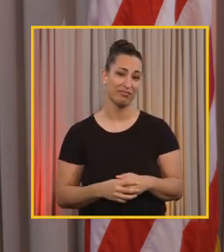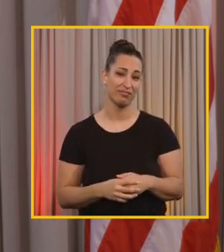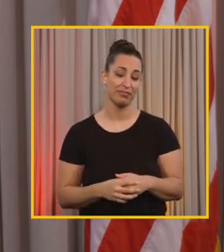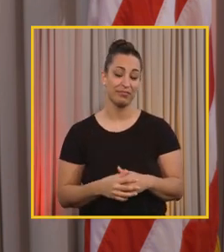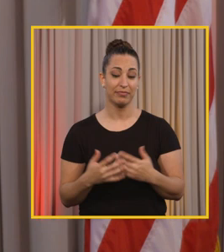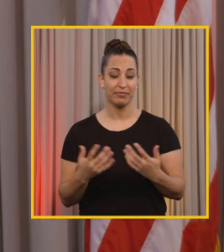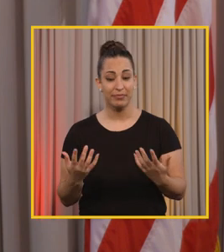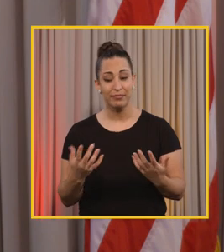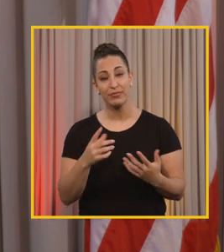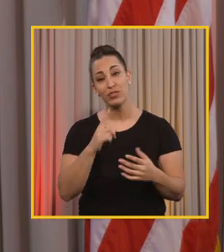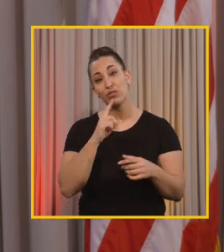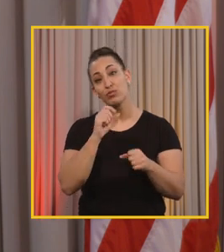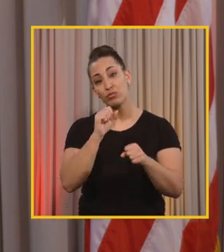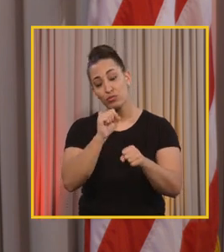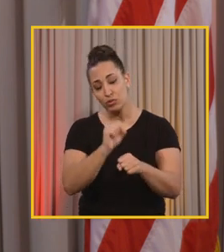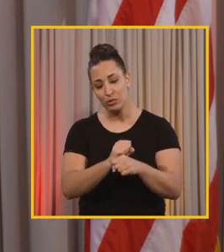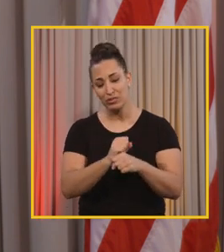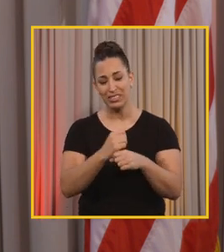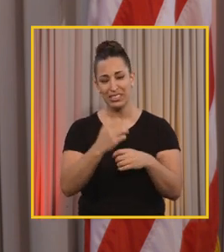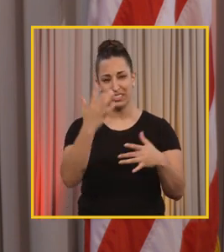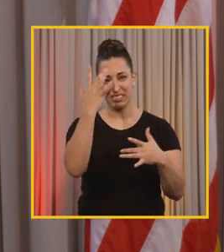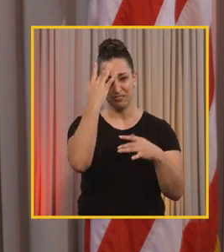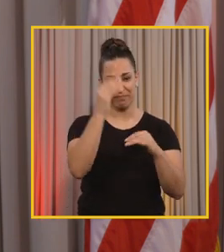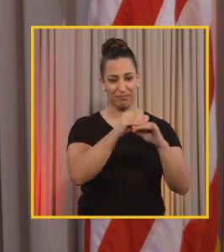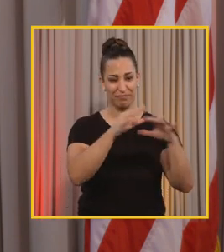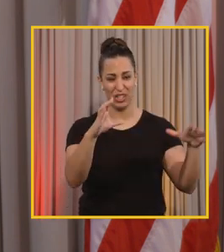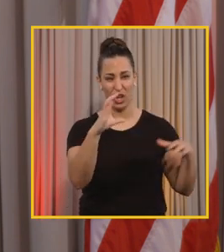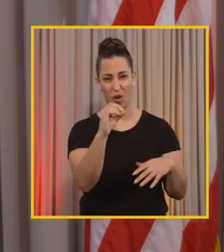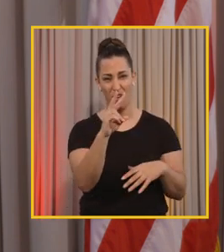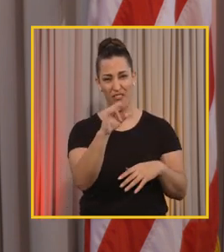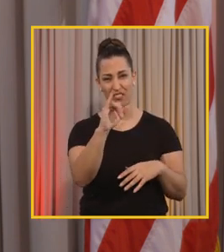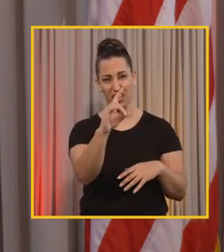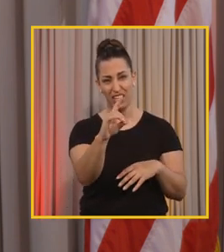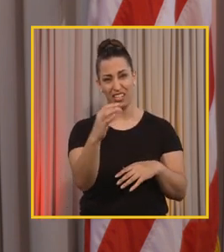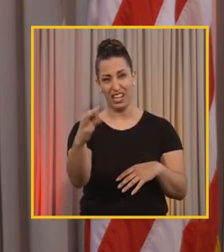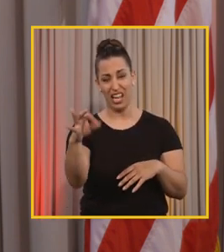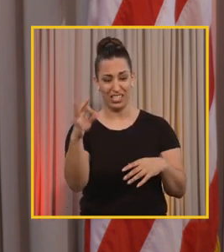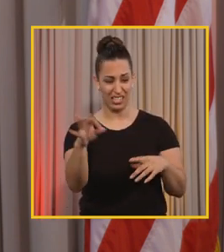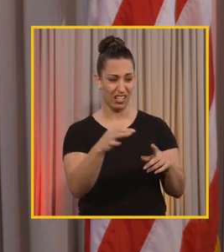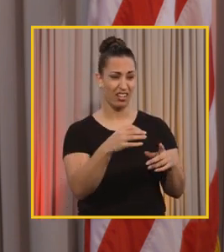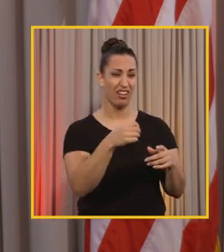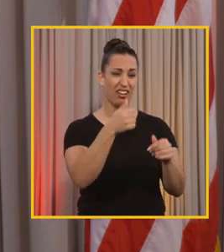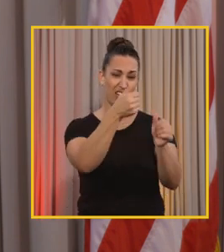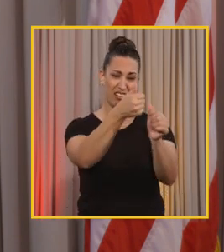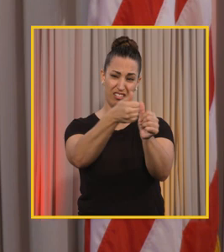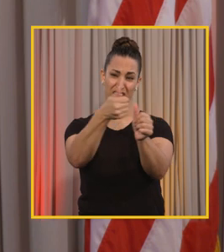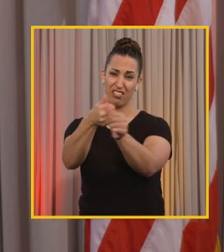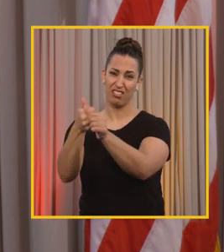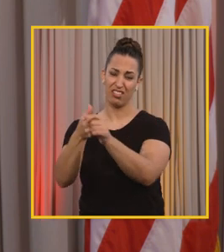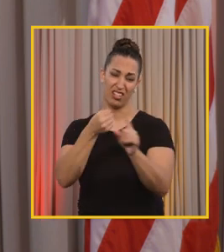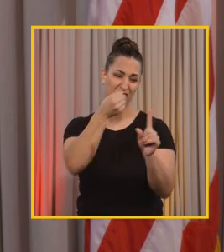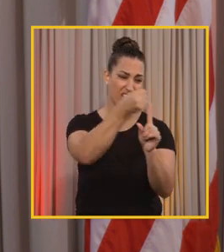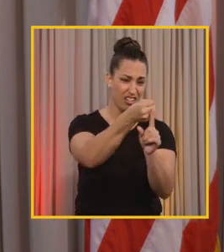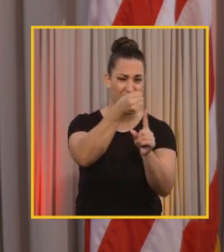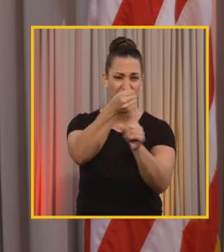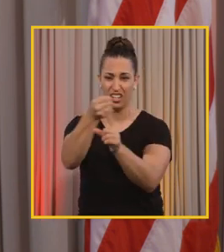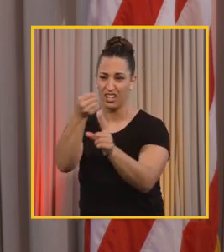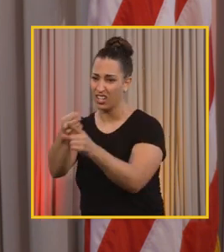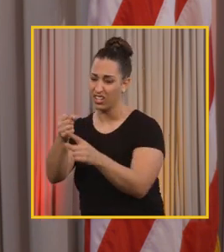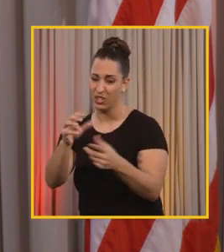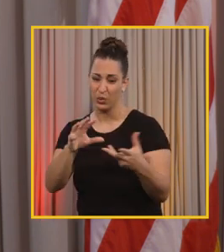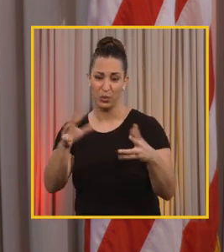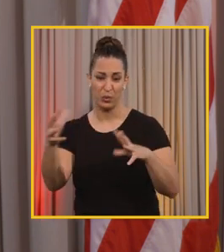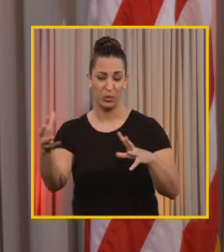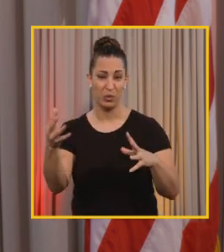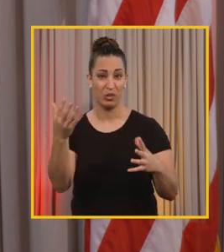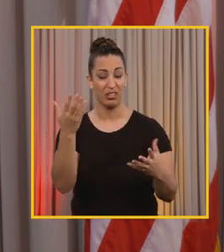Although the impact of COVID-19 on your life and all of our lives may stand